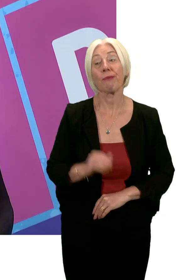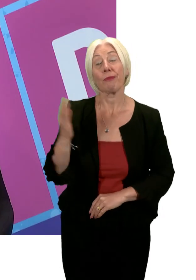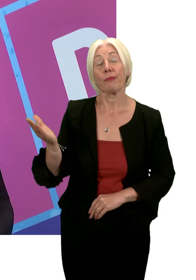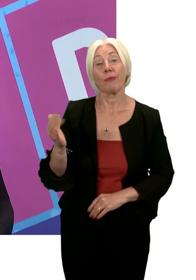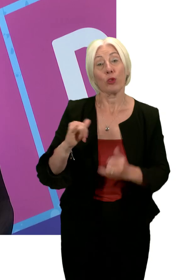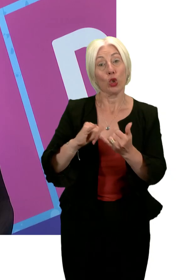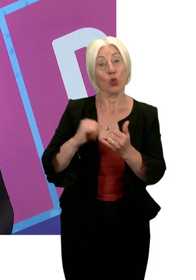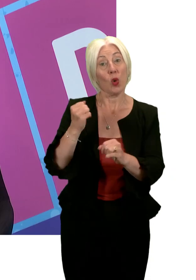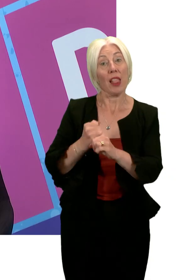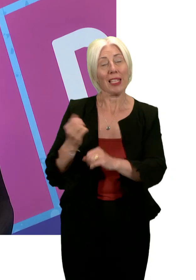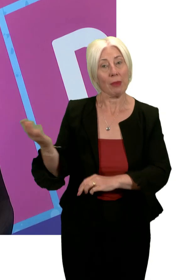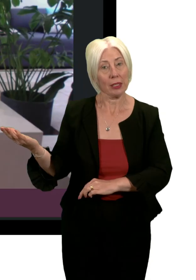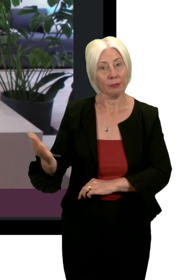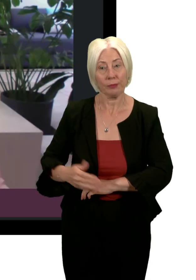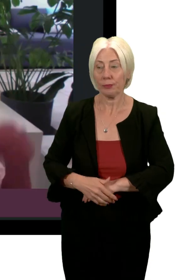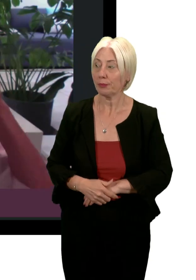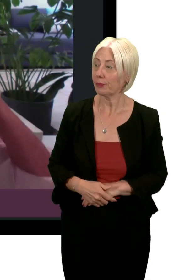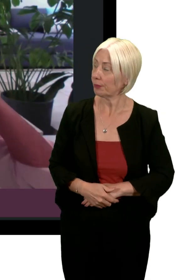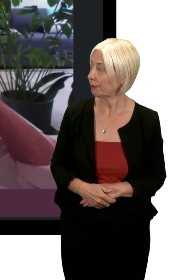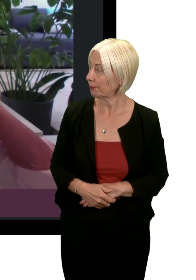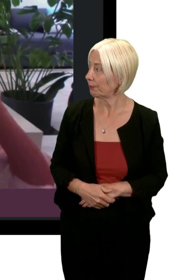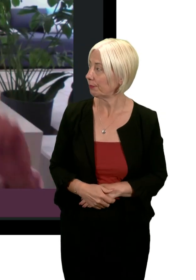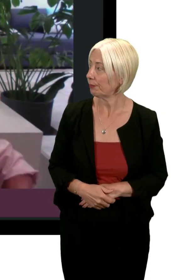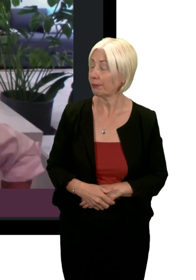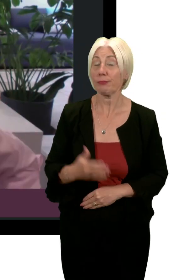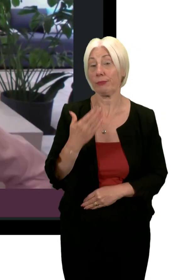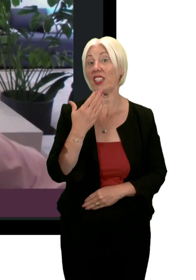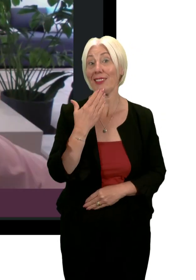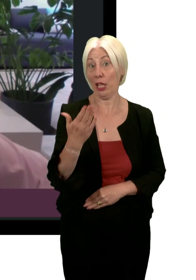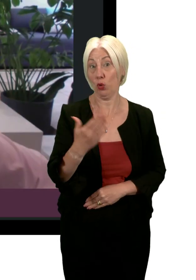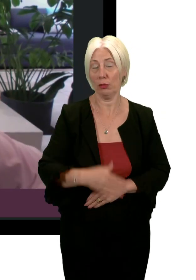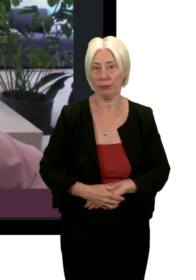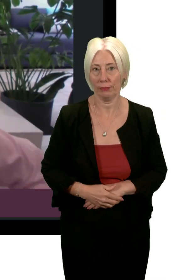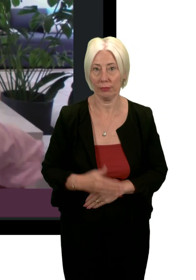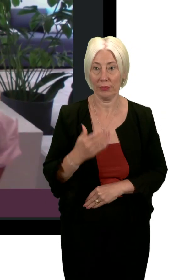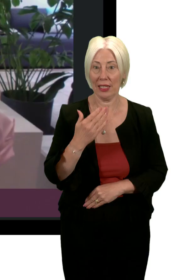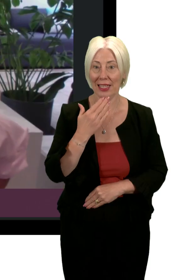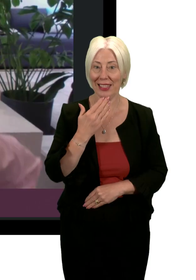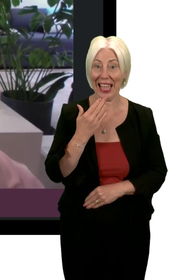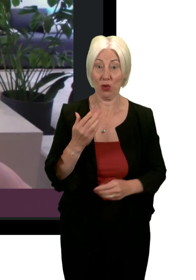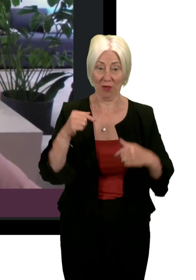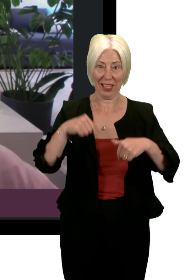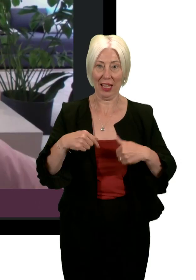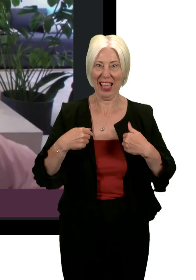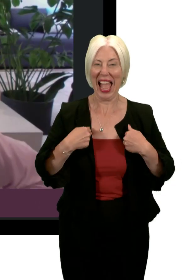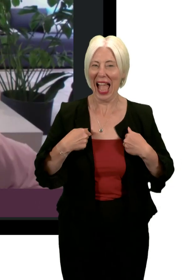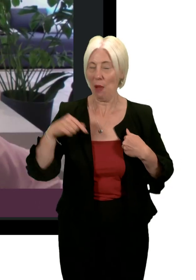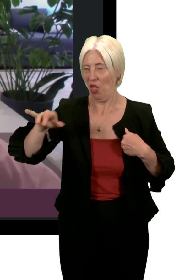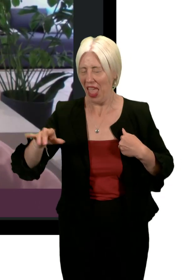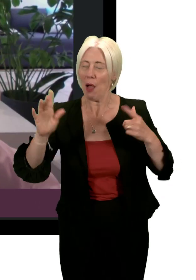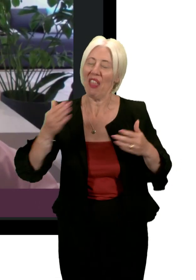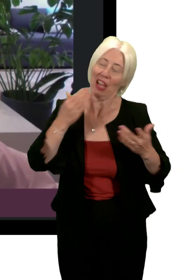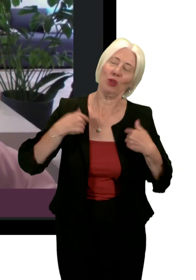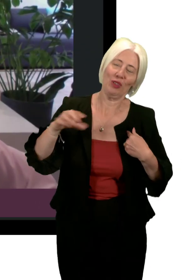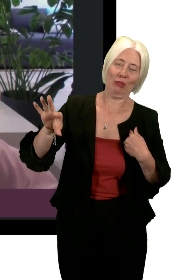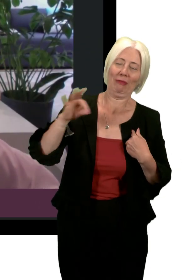I'm going to come to you first. Sure. Thank you very much, and thank you for being here, even though I'm not there, I'm here, but very,